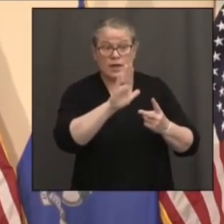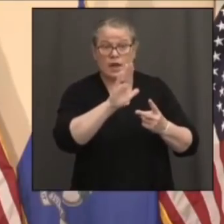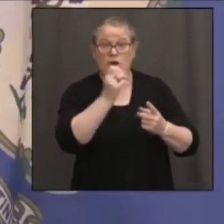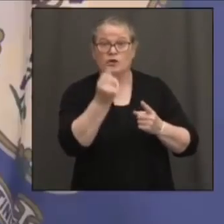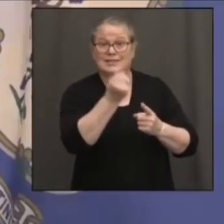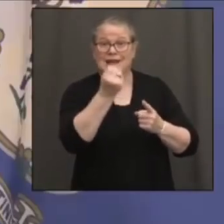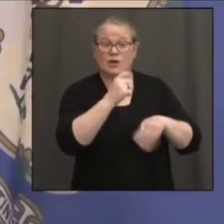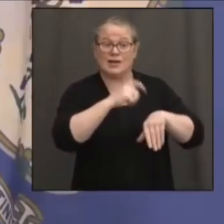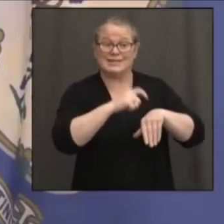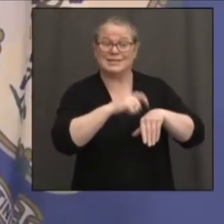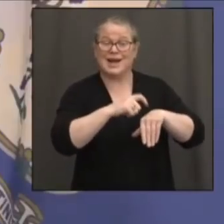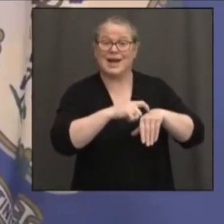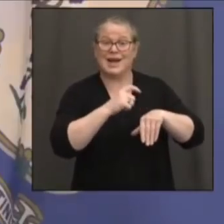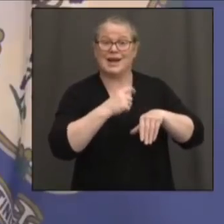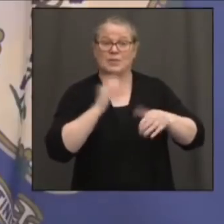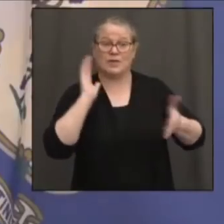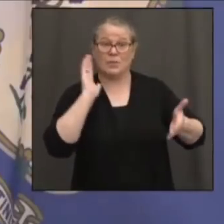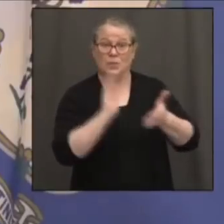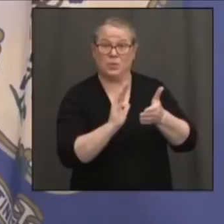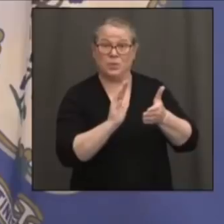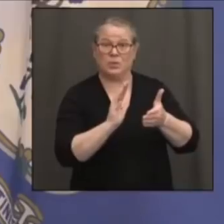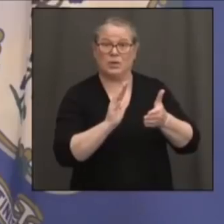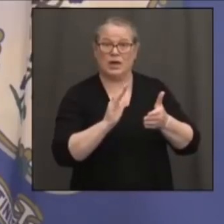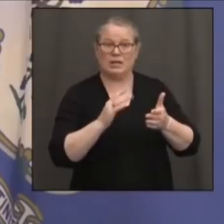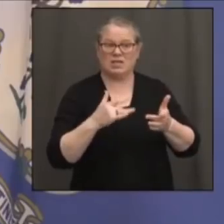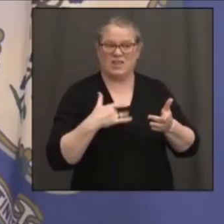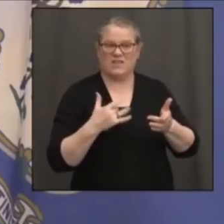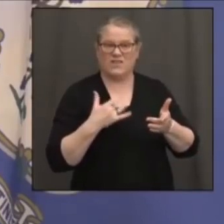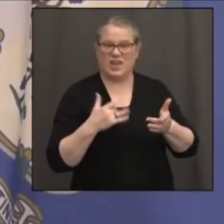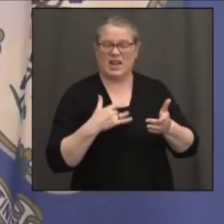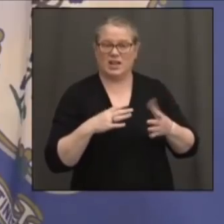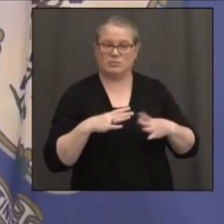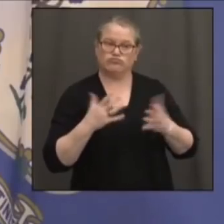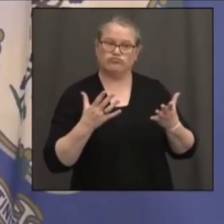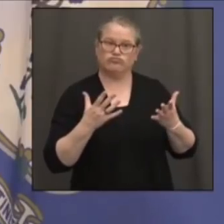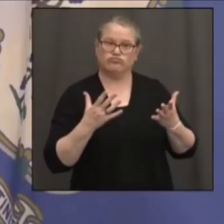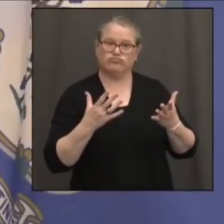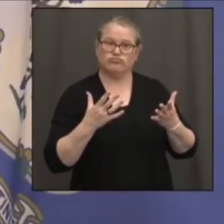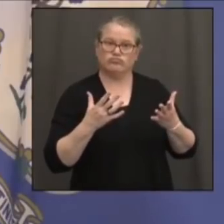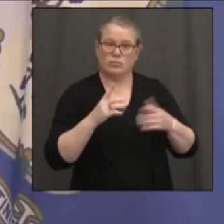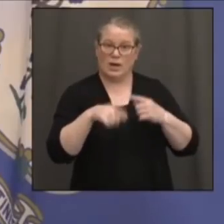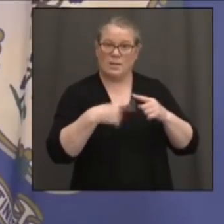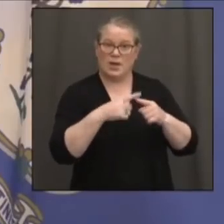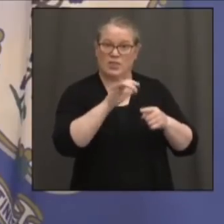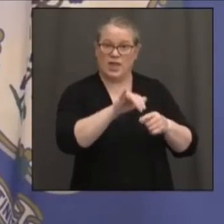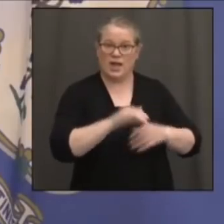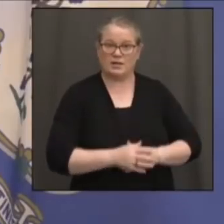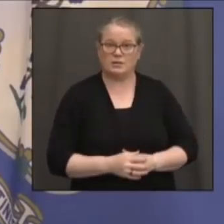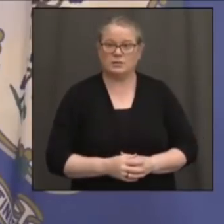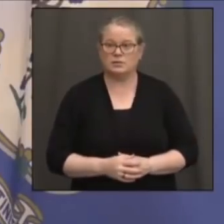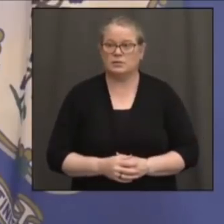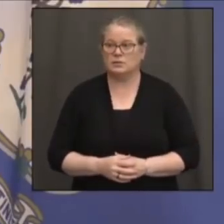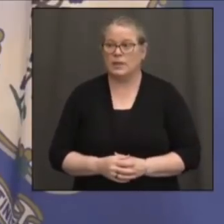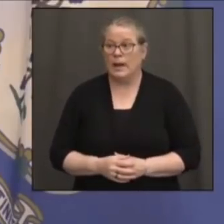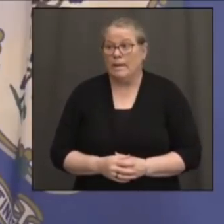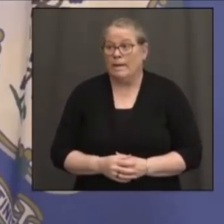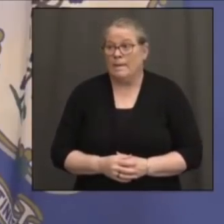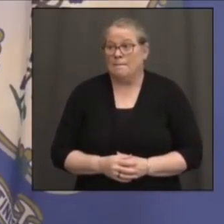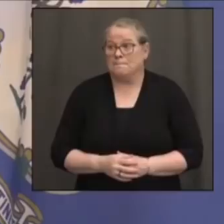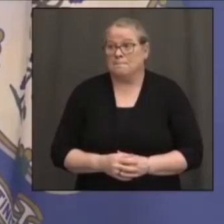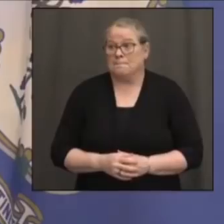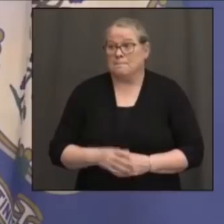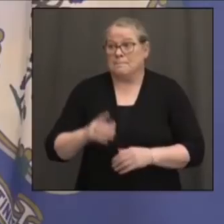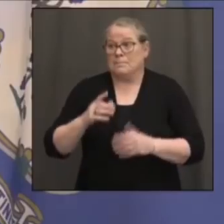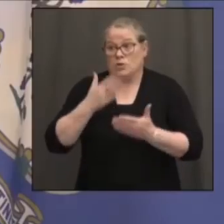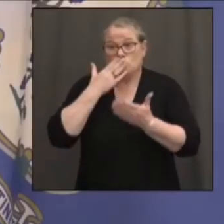That's a good question. I can't speak to that. I wasn't there between 11 and 12. I do know that the